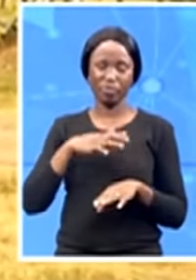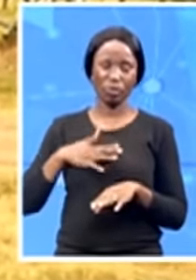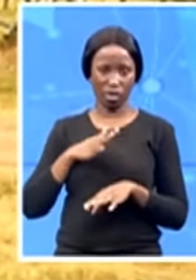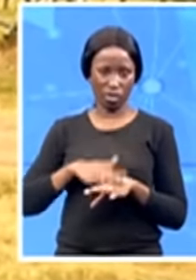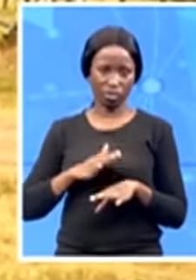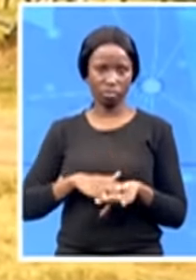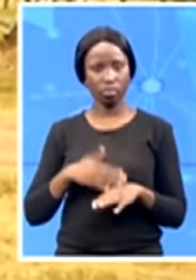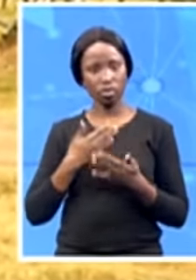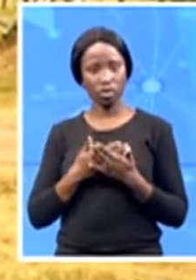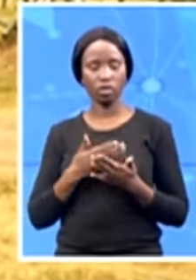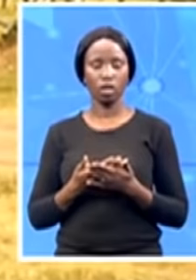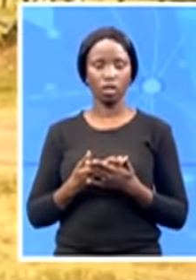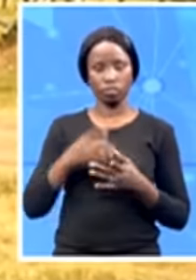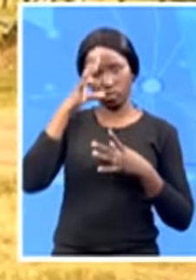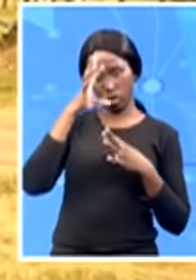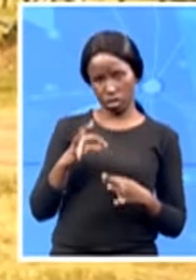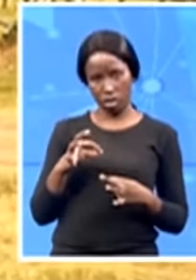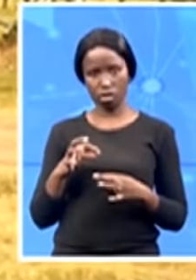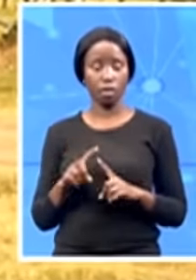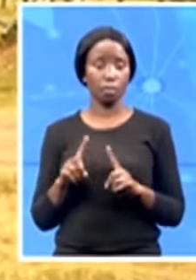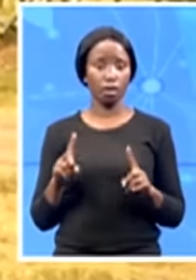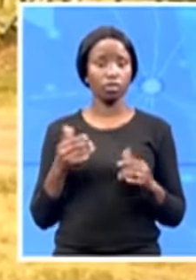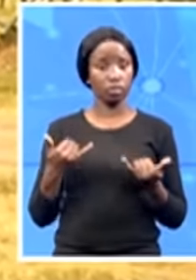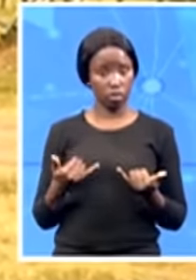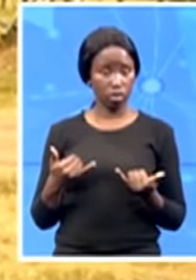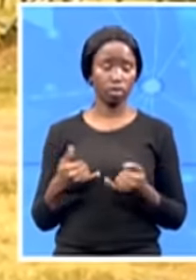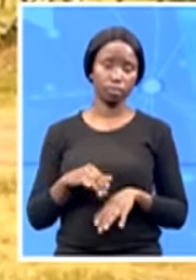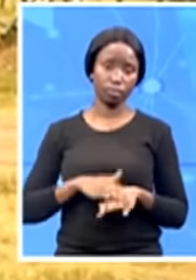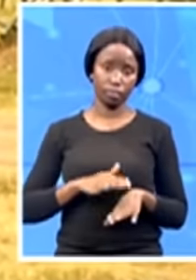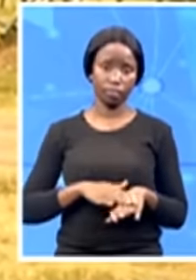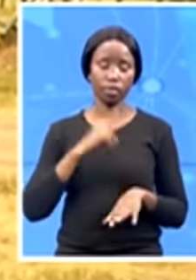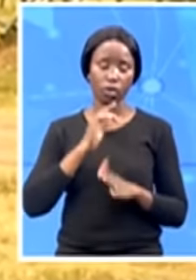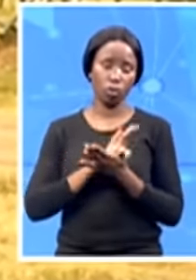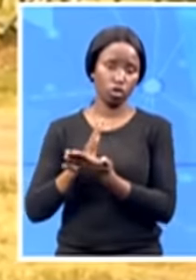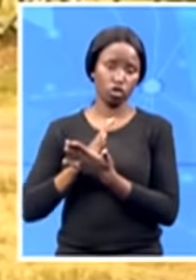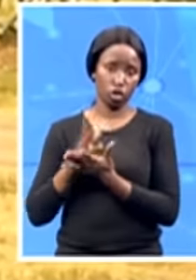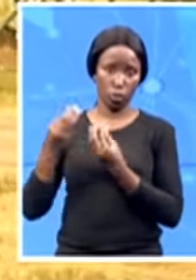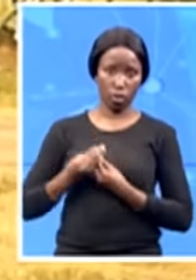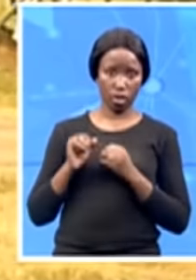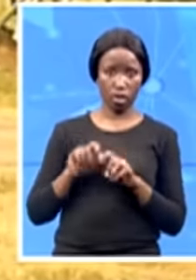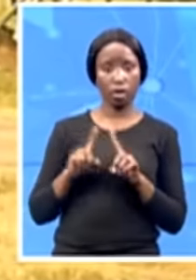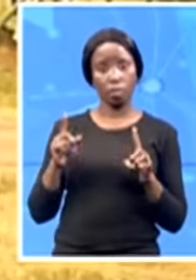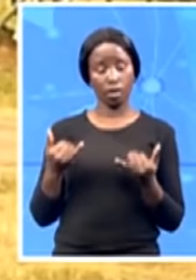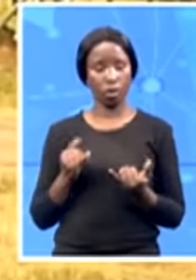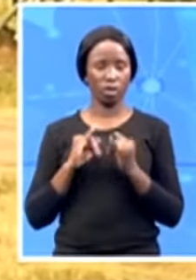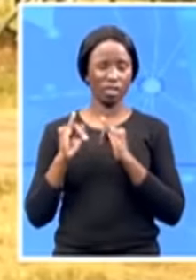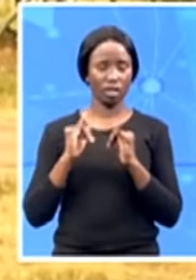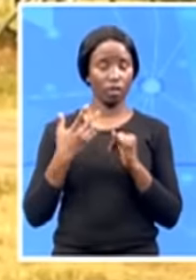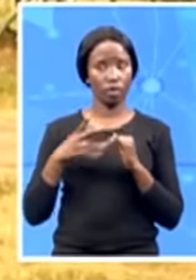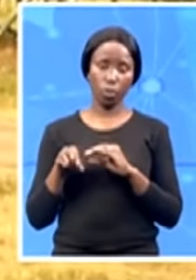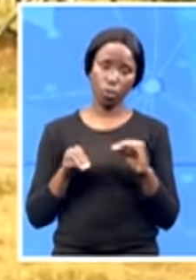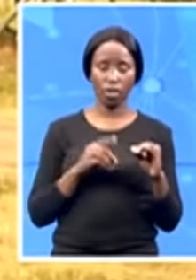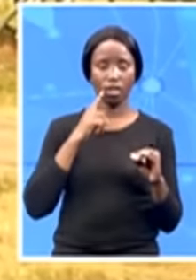not more that he's going to be able to share with us. But as the interview went along, he opened up. But personally, he said that he was